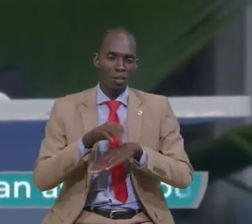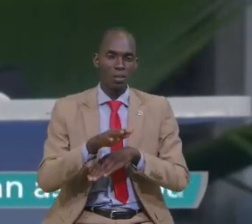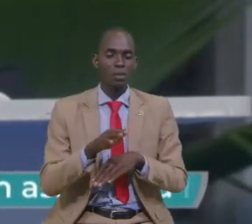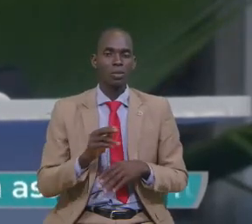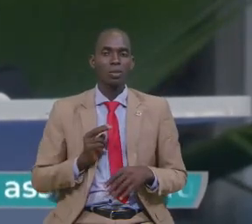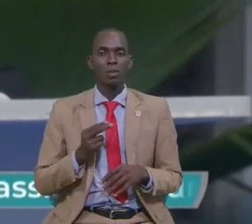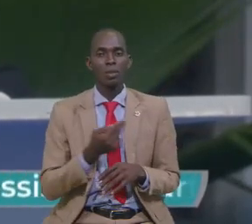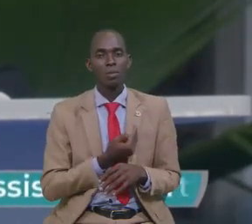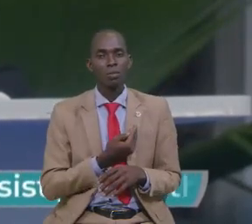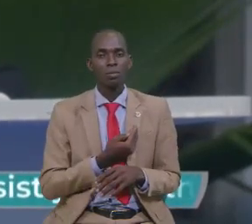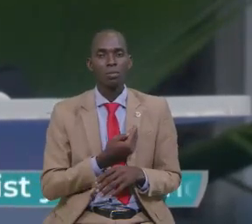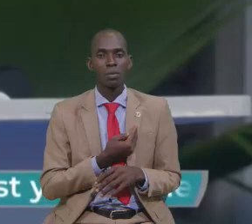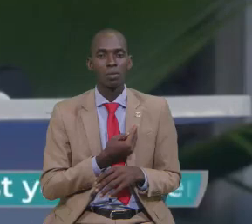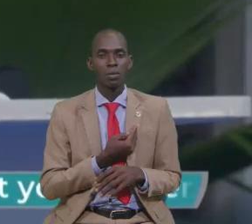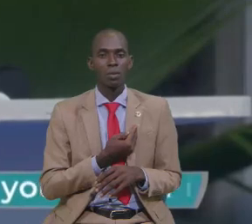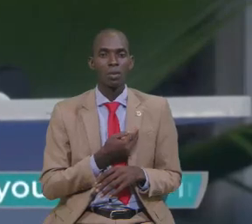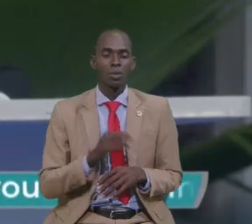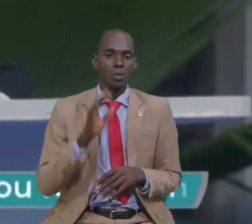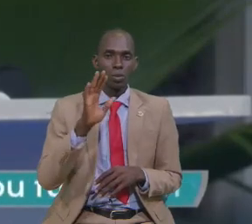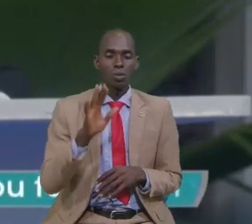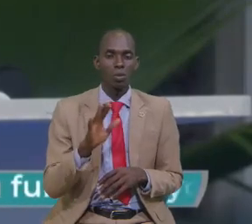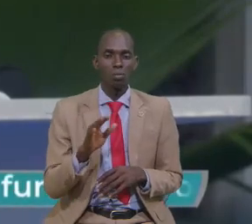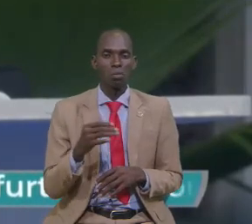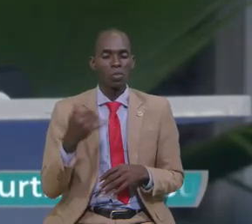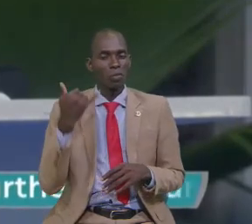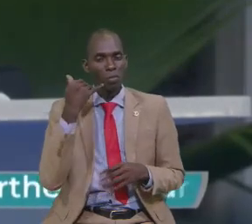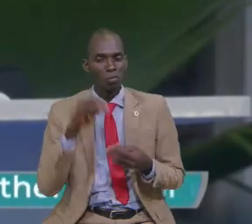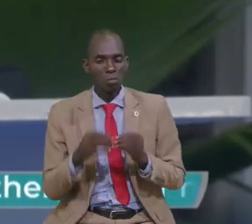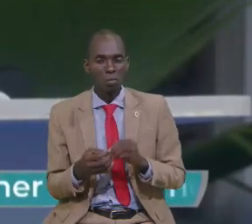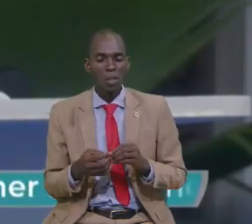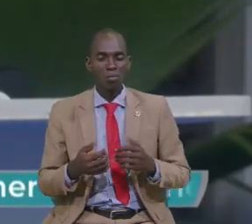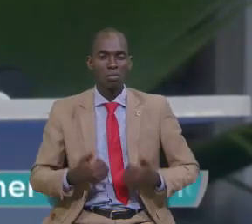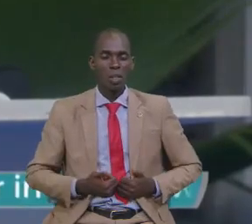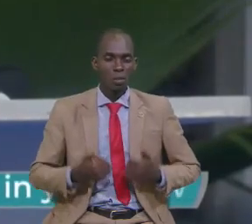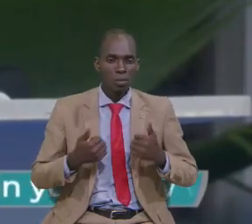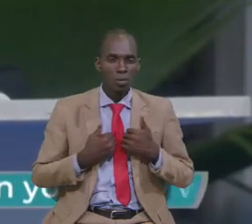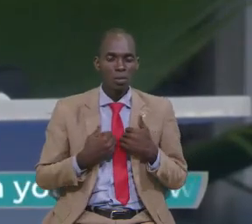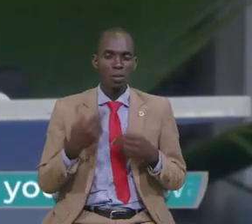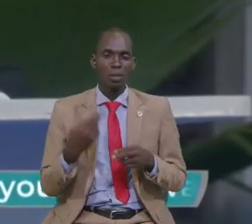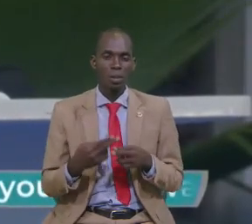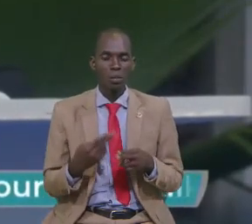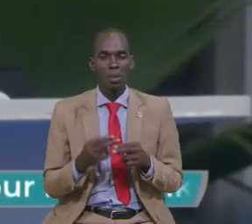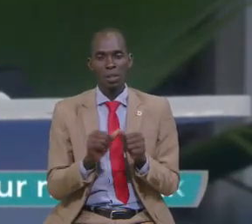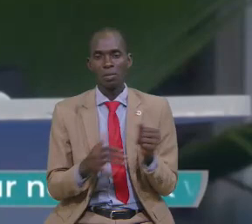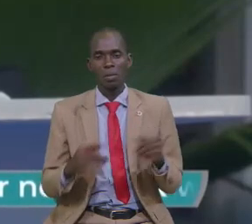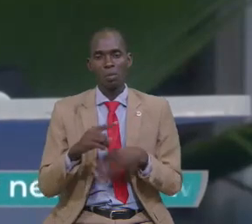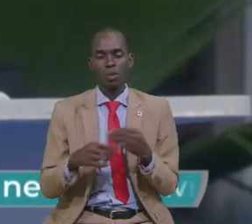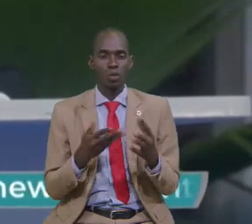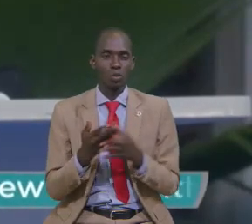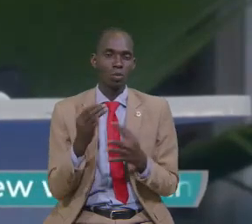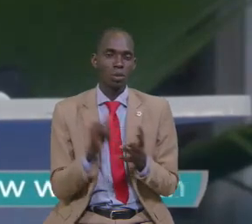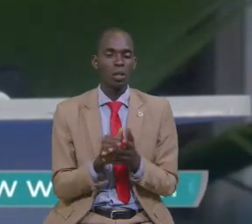your details through this uh number and so please